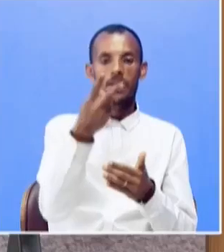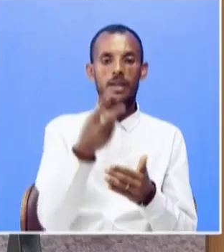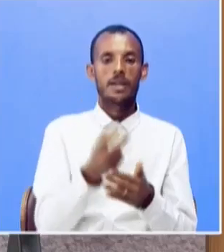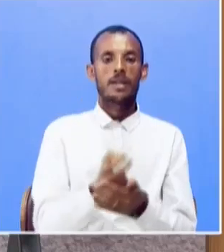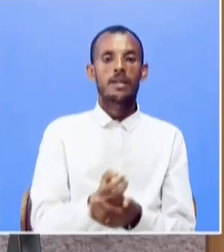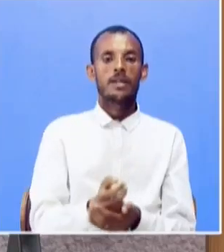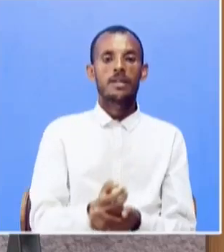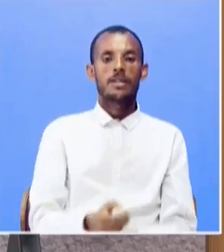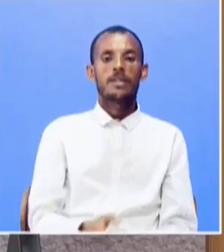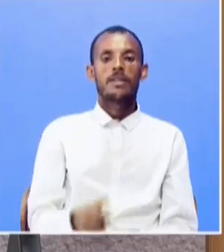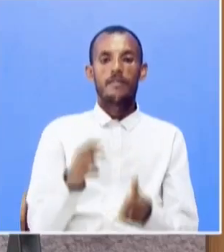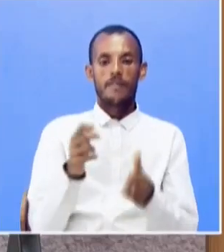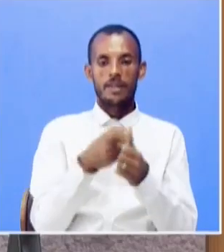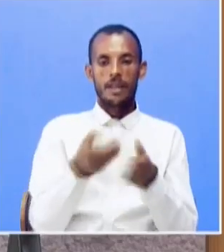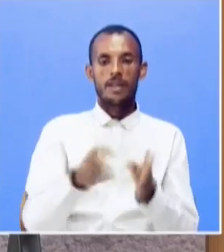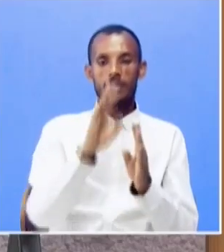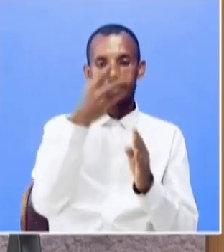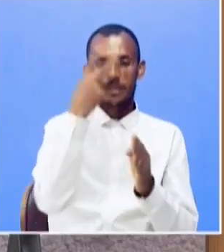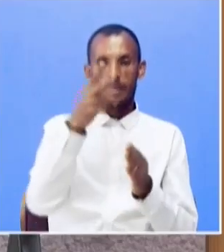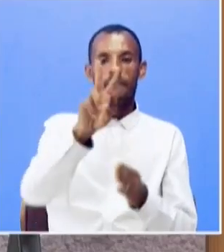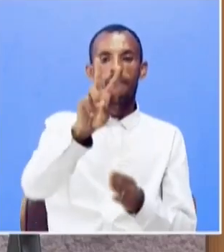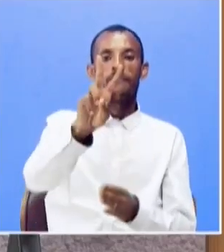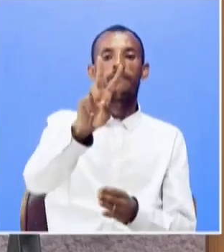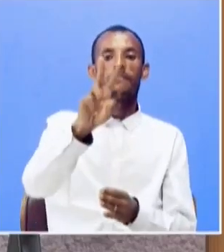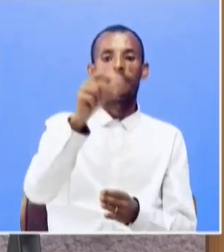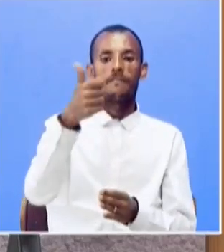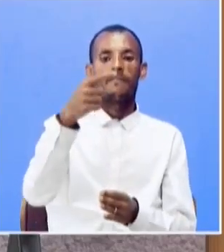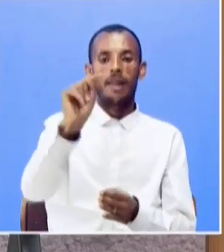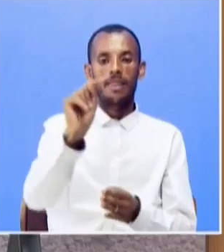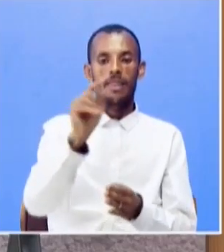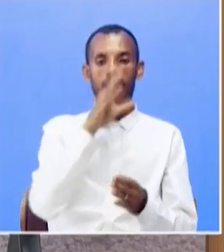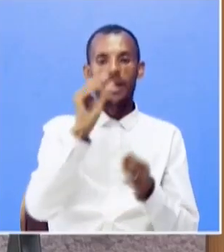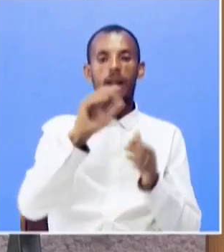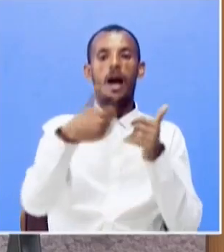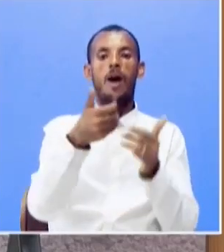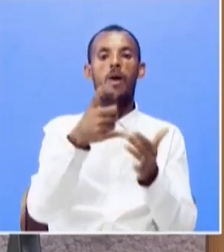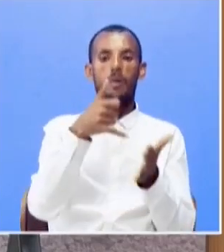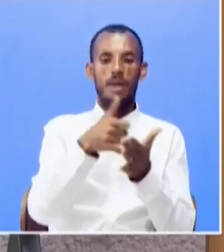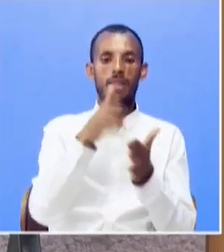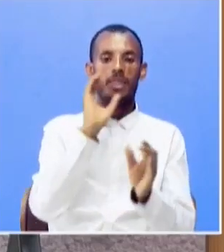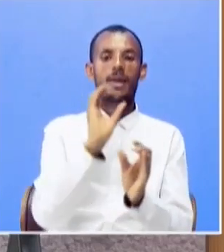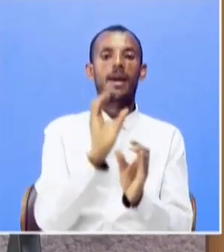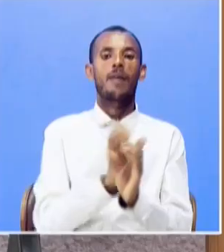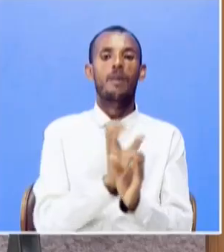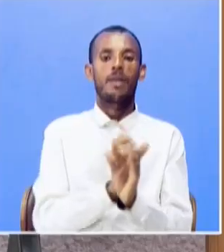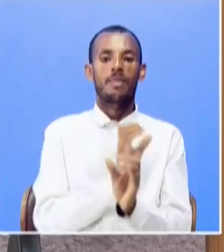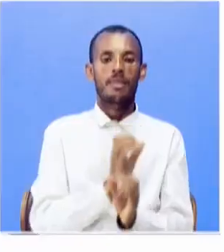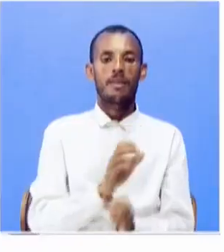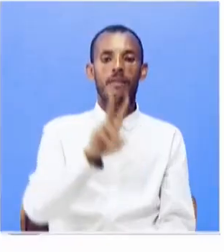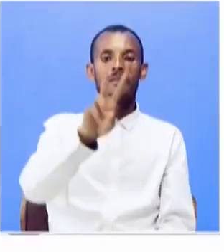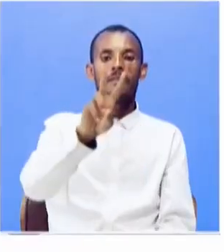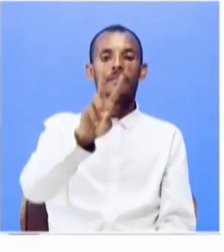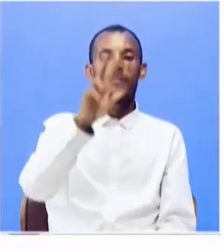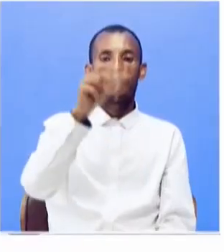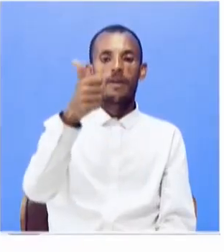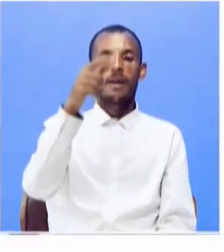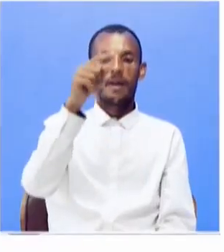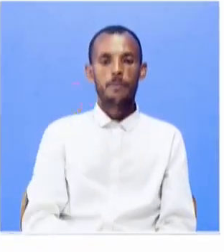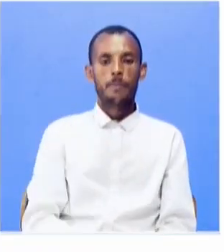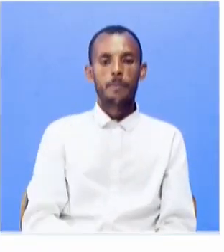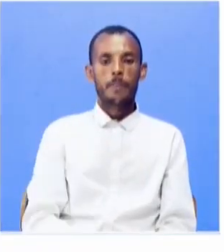is, first let's see VAT and how to calculate VAT. So, VAT,